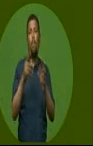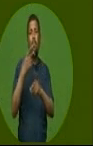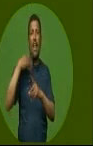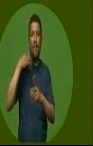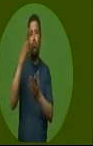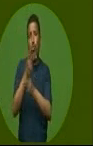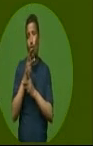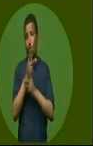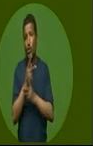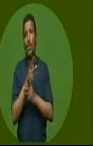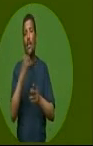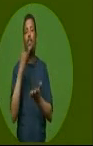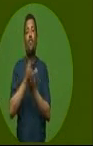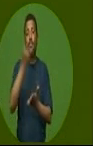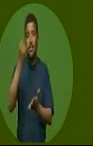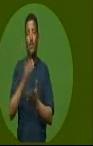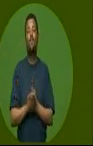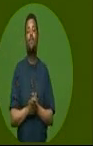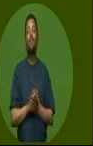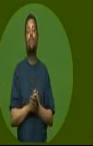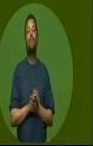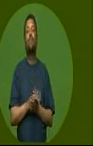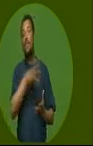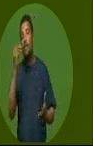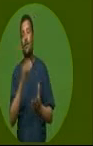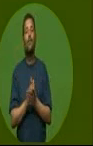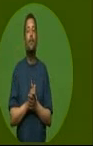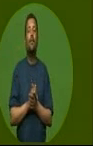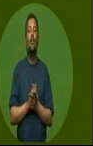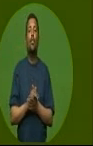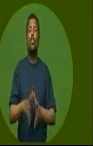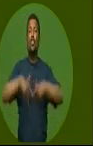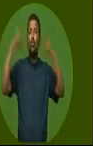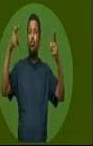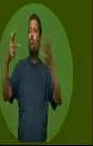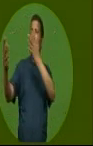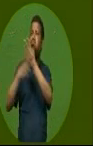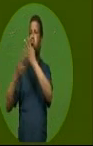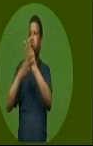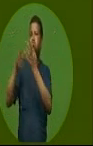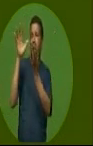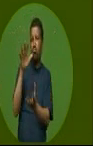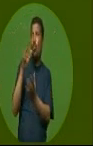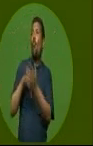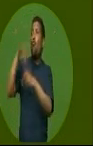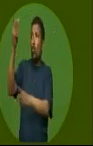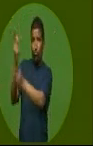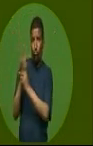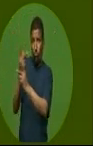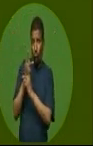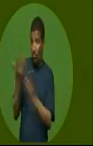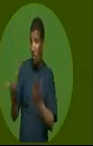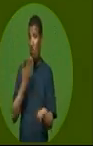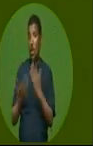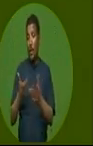private borrowing and investment, and huge accumulation of foreign debt